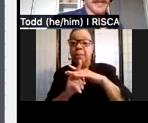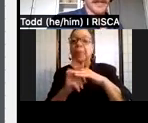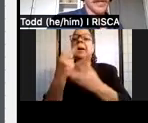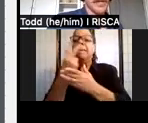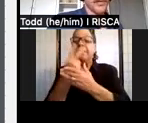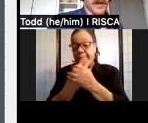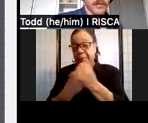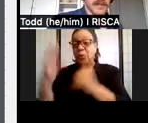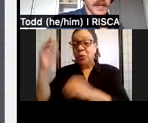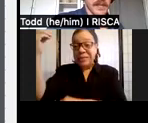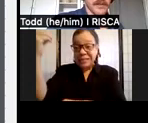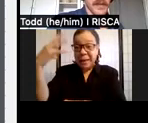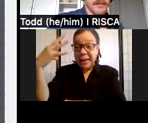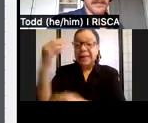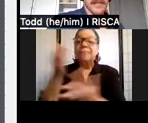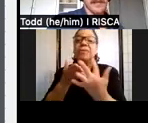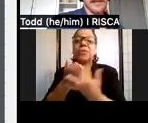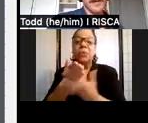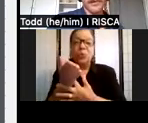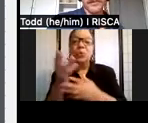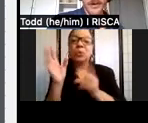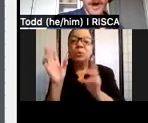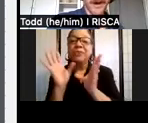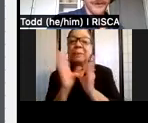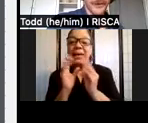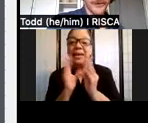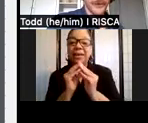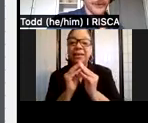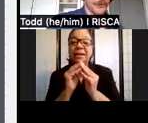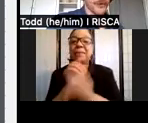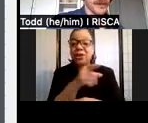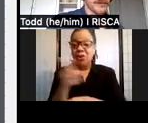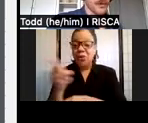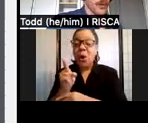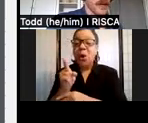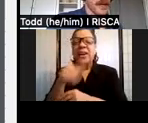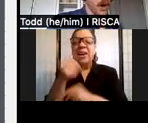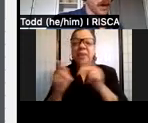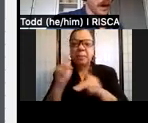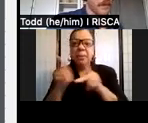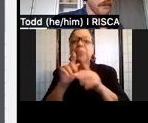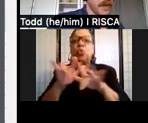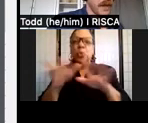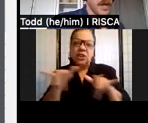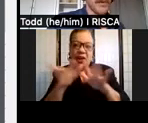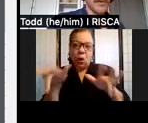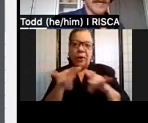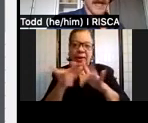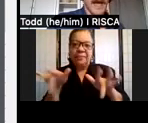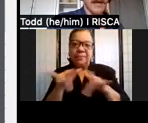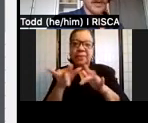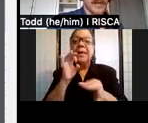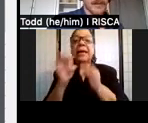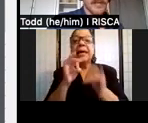interpreters spotlit throughout the presentation so they can be seen both by you all as well as those doing this recording and archive. If you